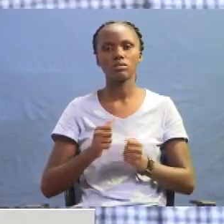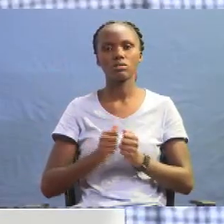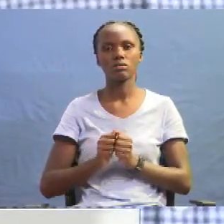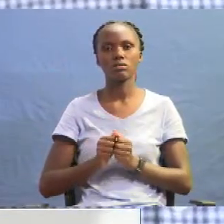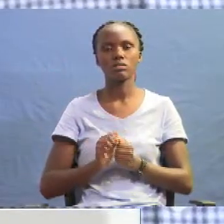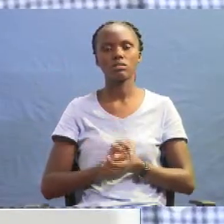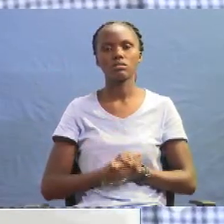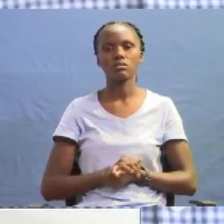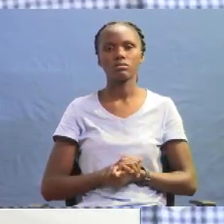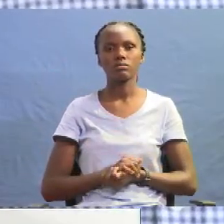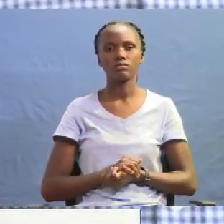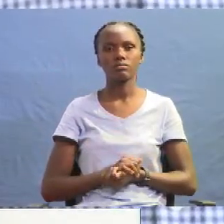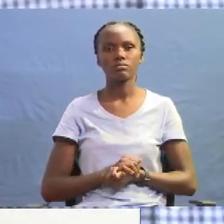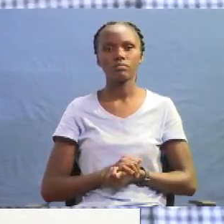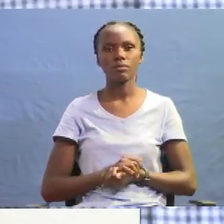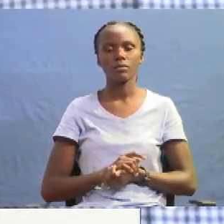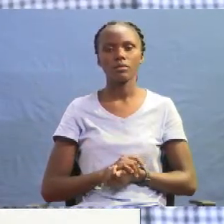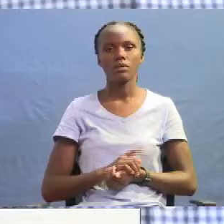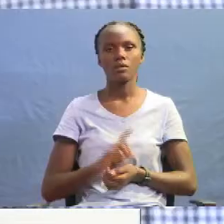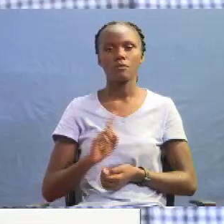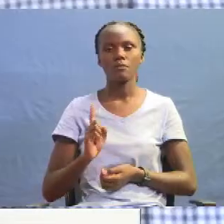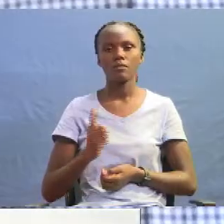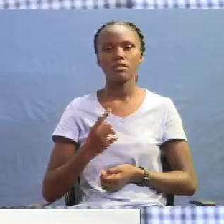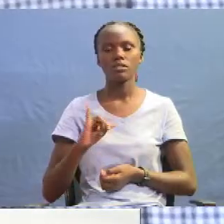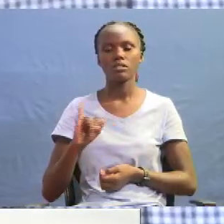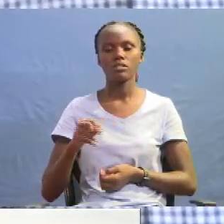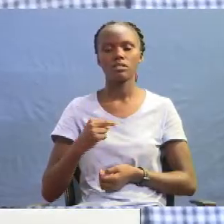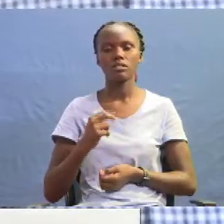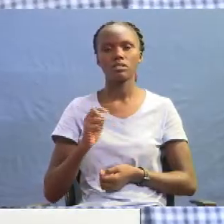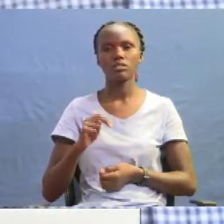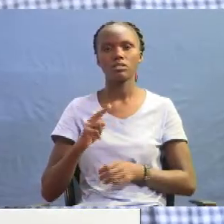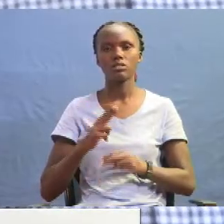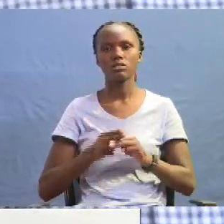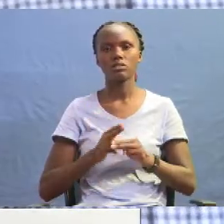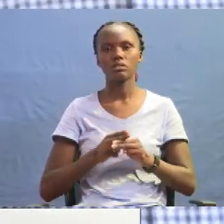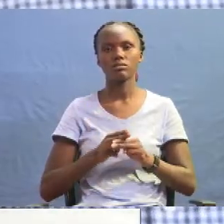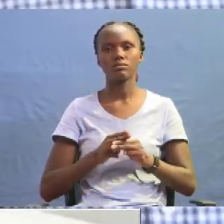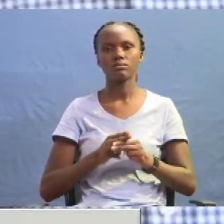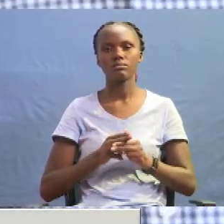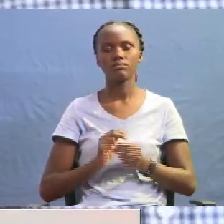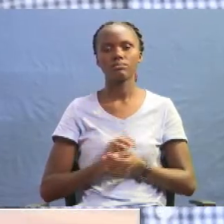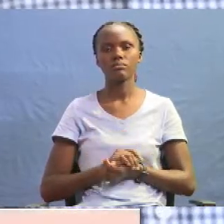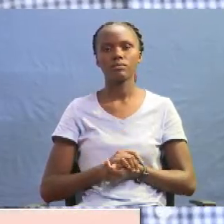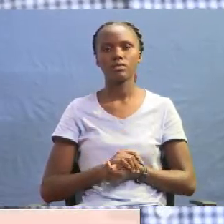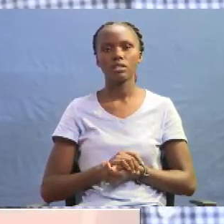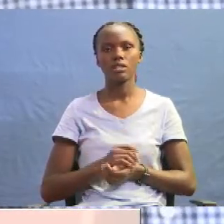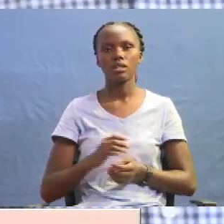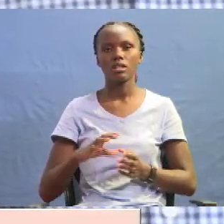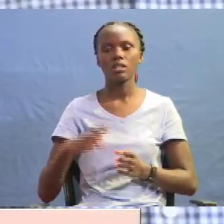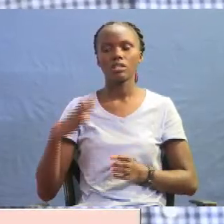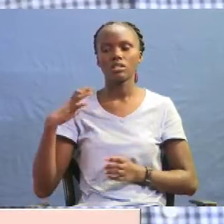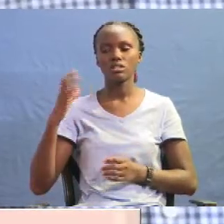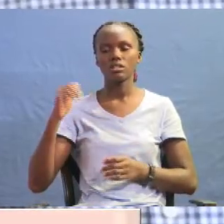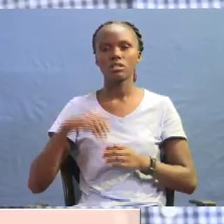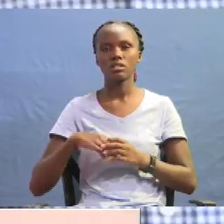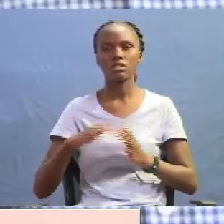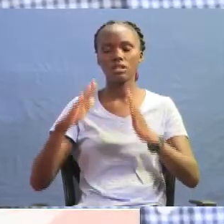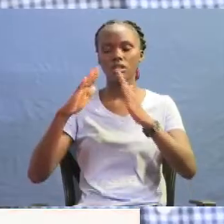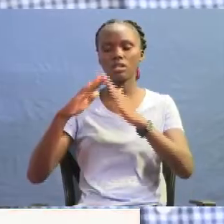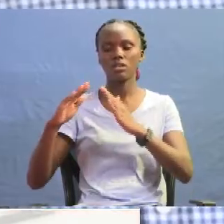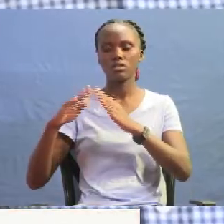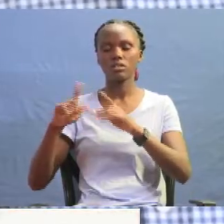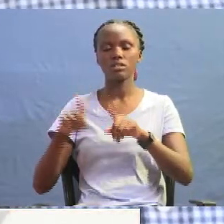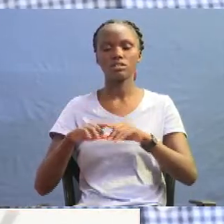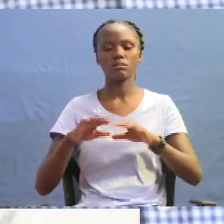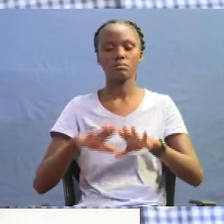themselves. Kwanza, jina ni John Karanja, the Regional Coordinator Northeastern Affordable Housing and